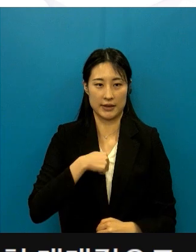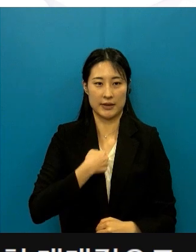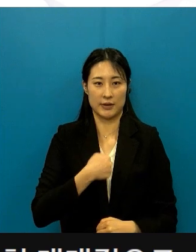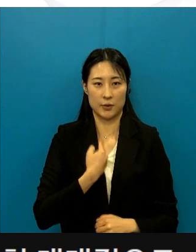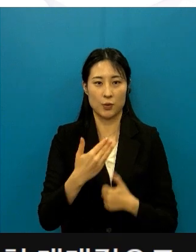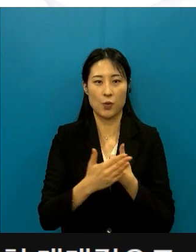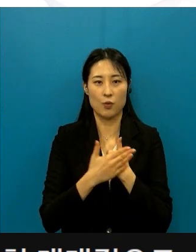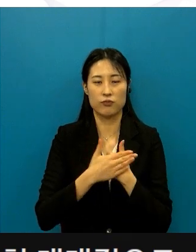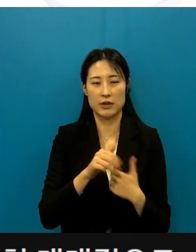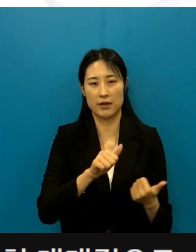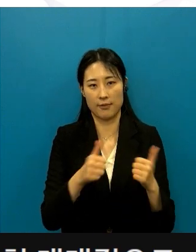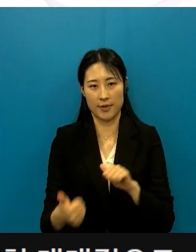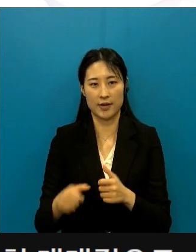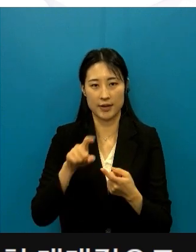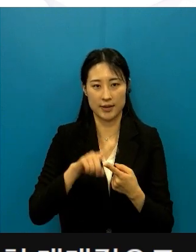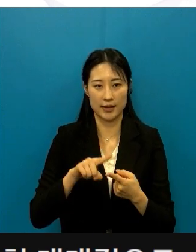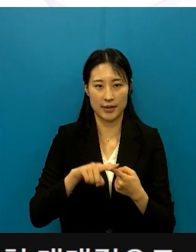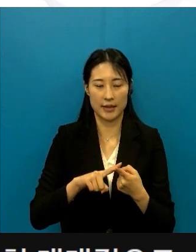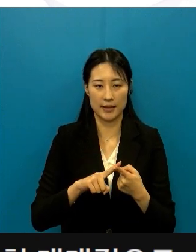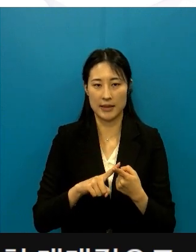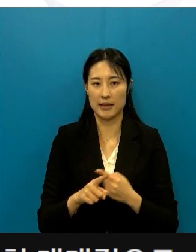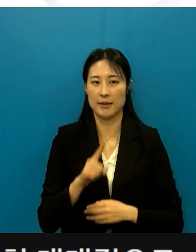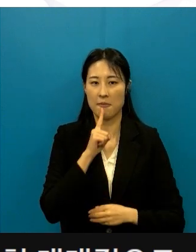objections to their